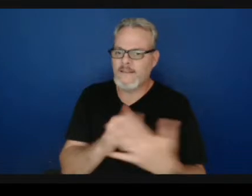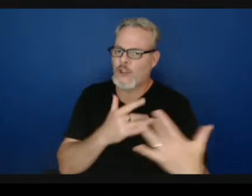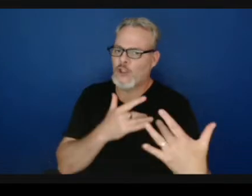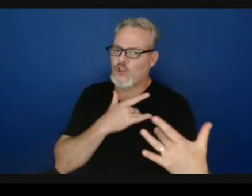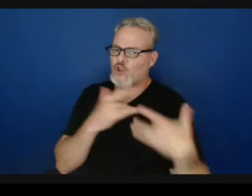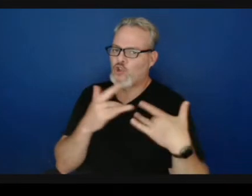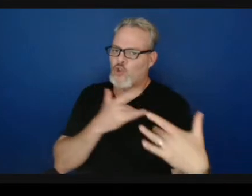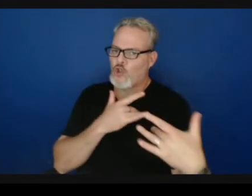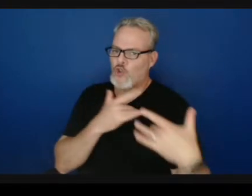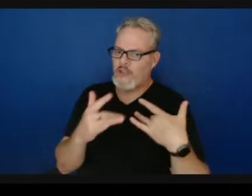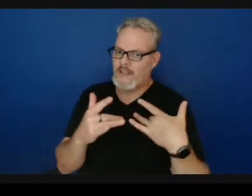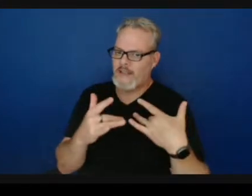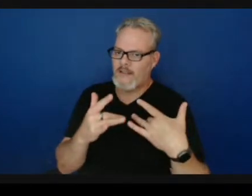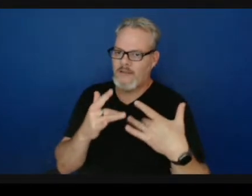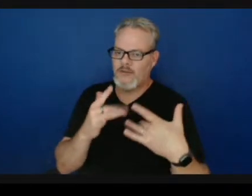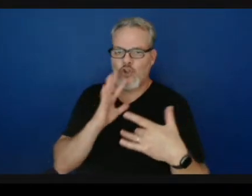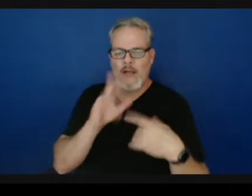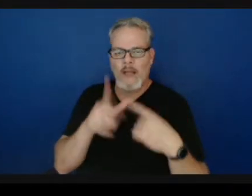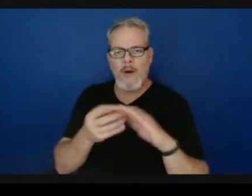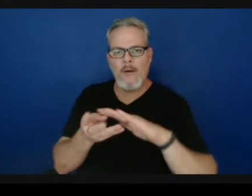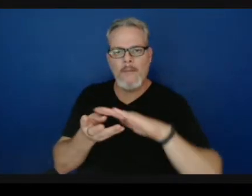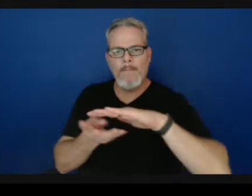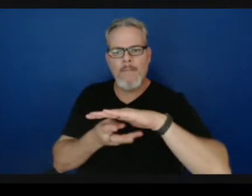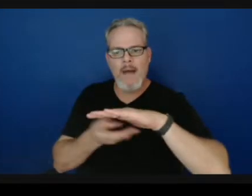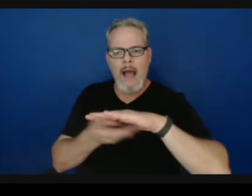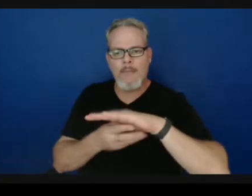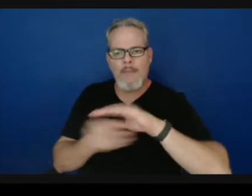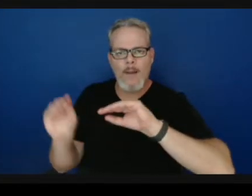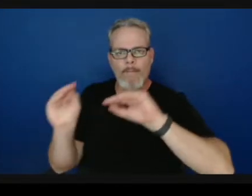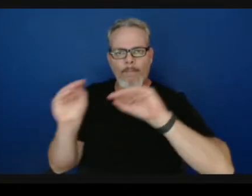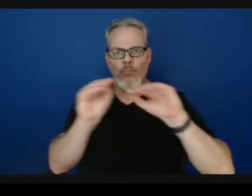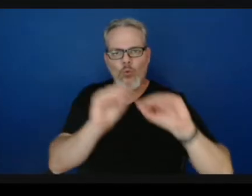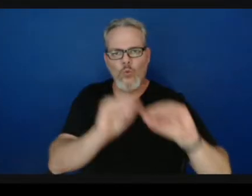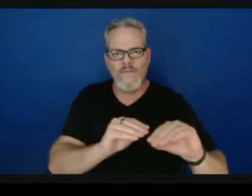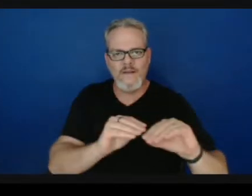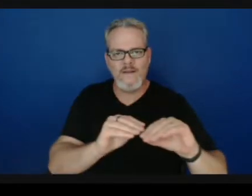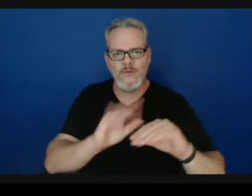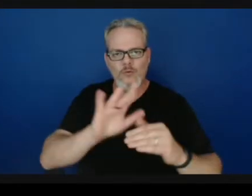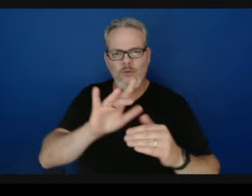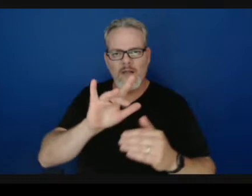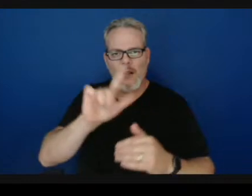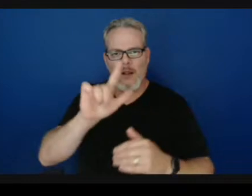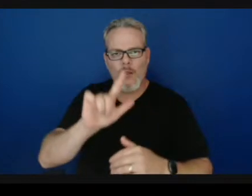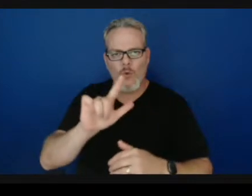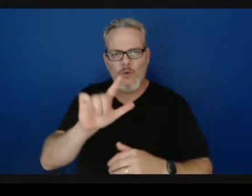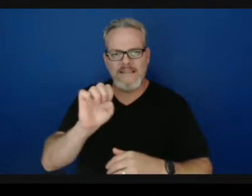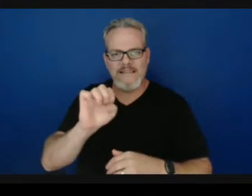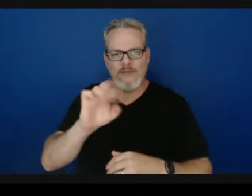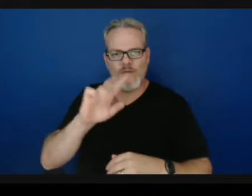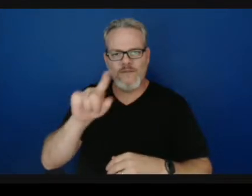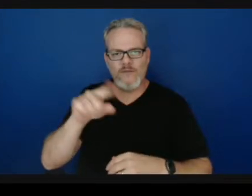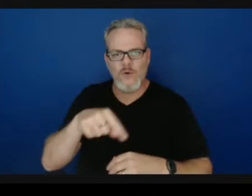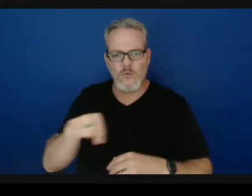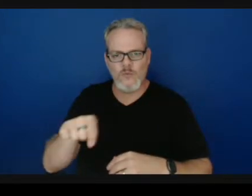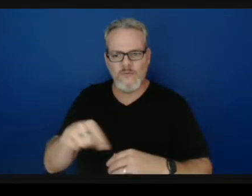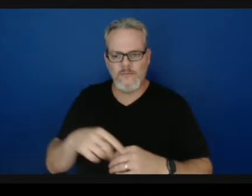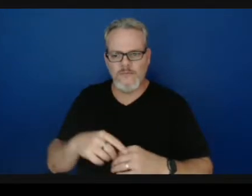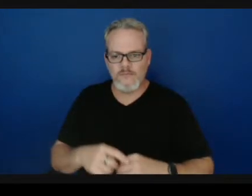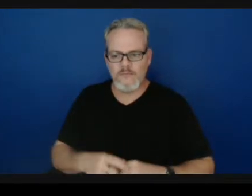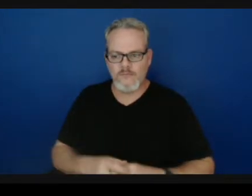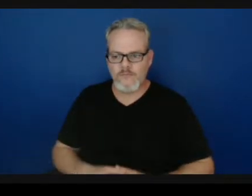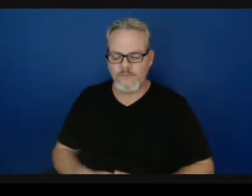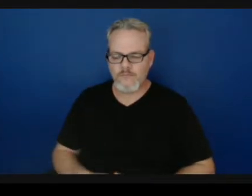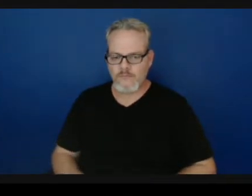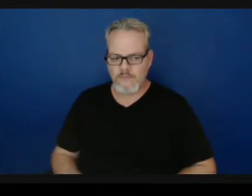as far as magma coming back into this Middle East rift zone right through here. Right, and to just back that up with a, let's see here, where do I